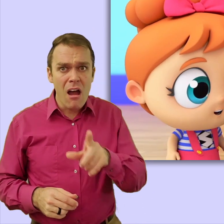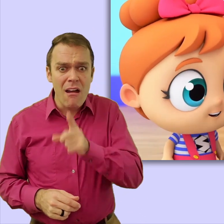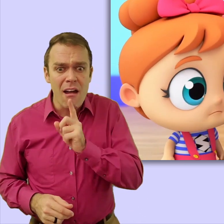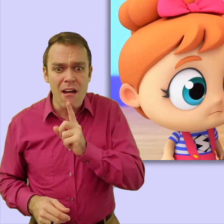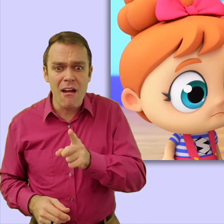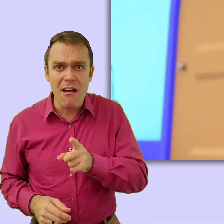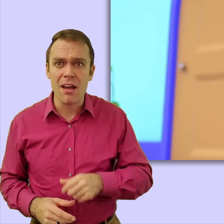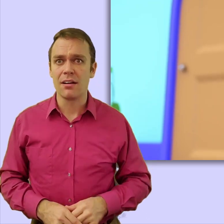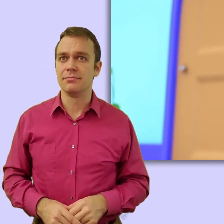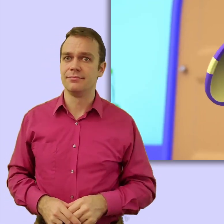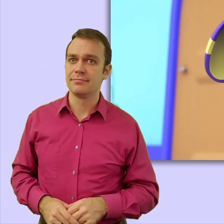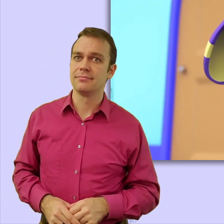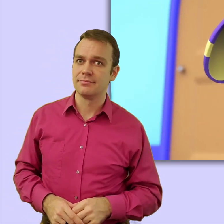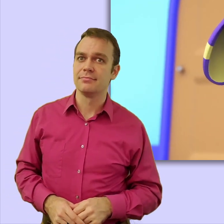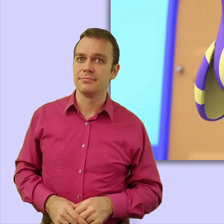No way!